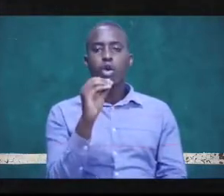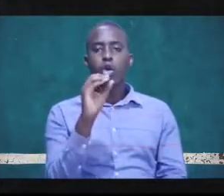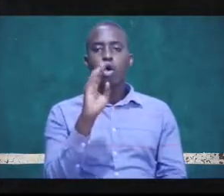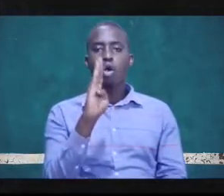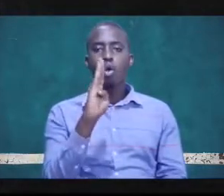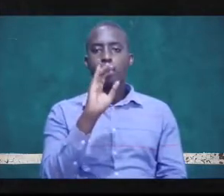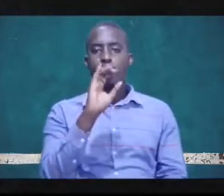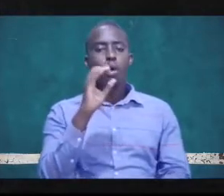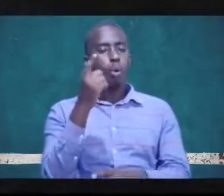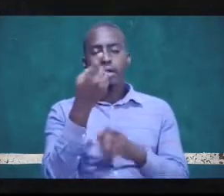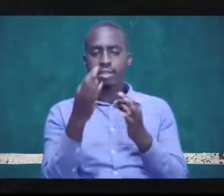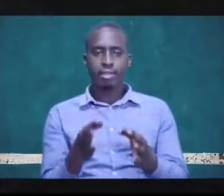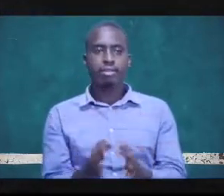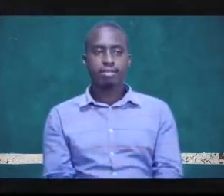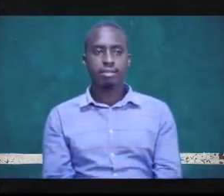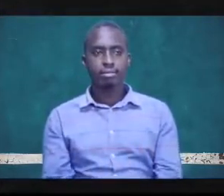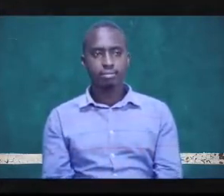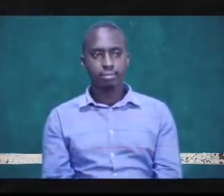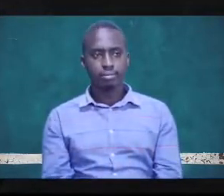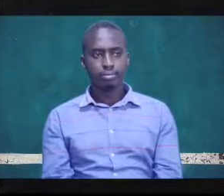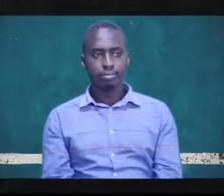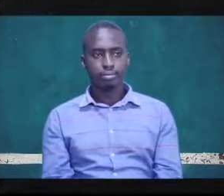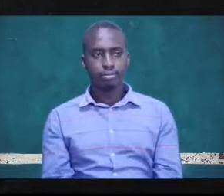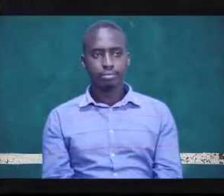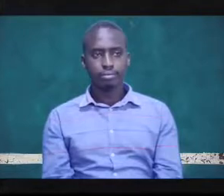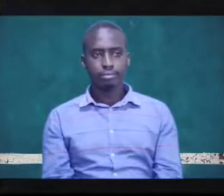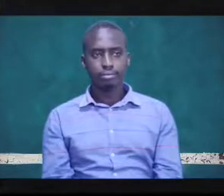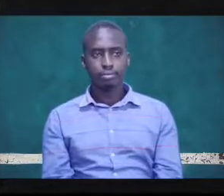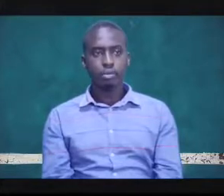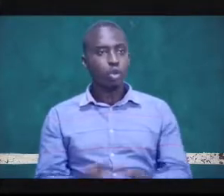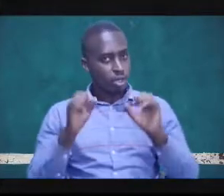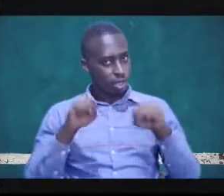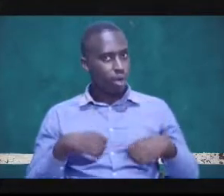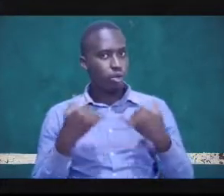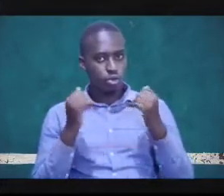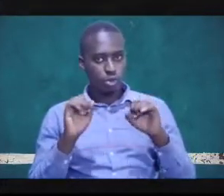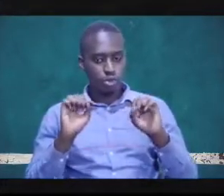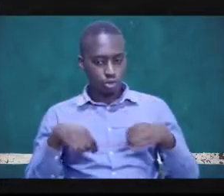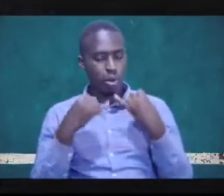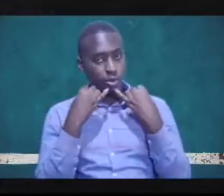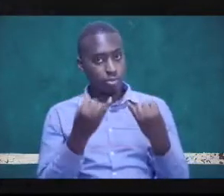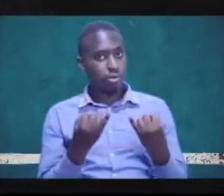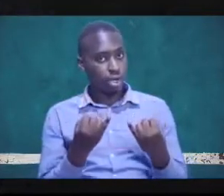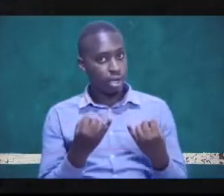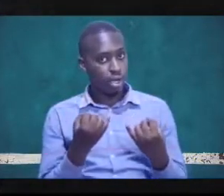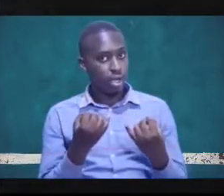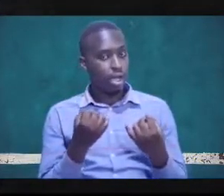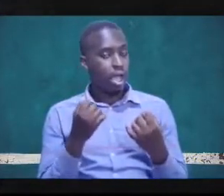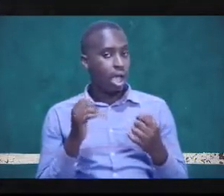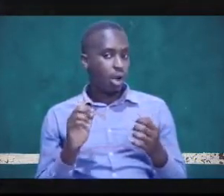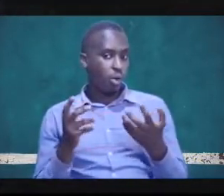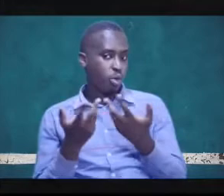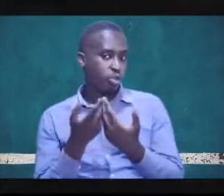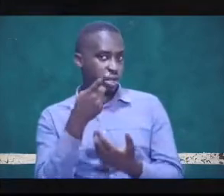object. Let's say that is one object. So you can now say this according to